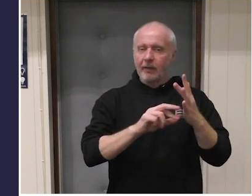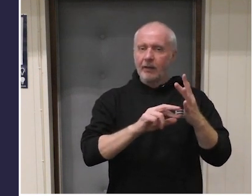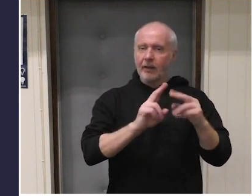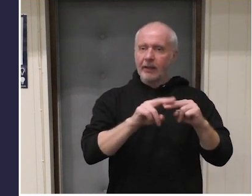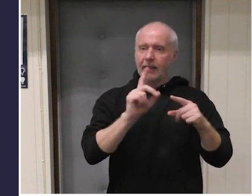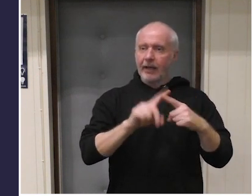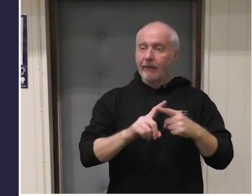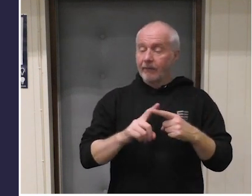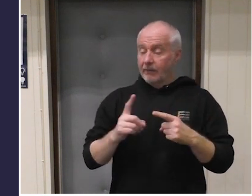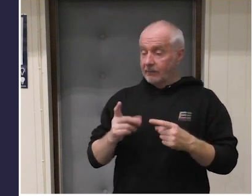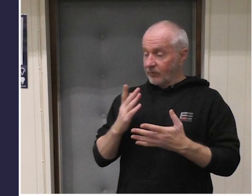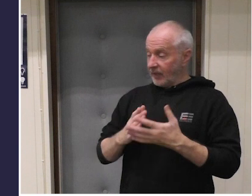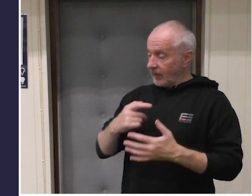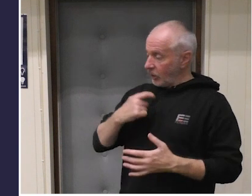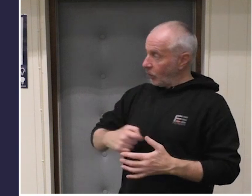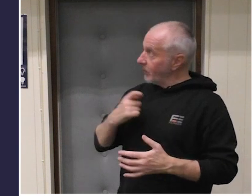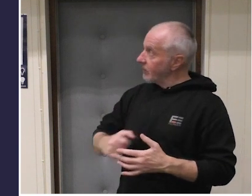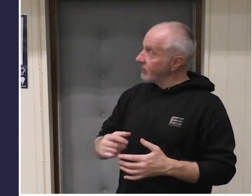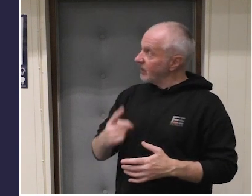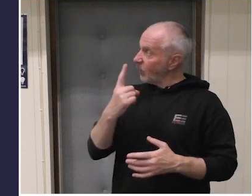just one branch on that.